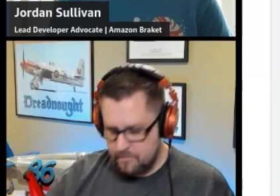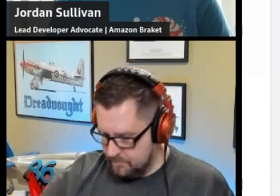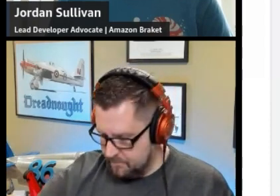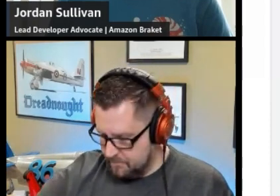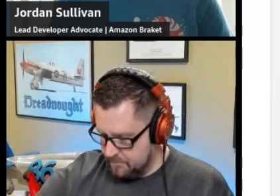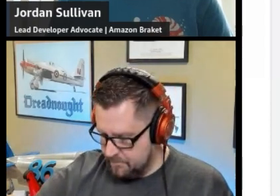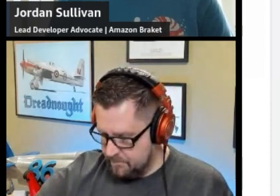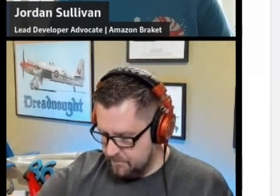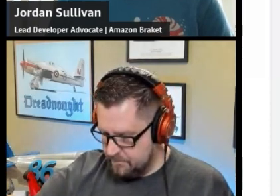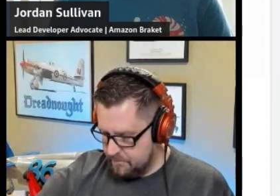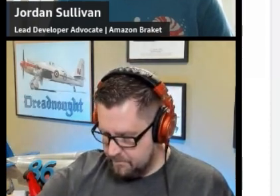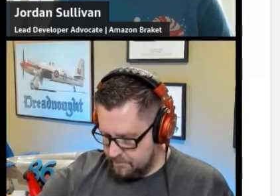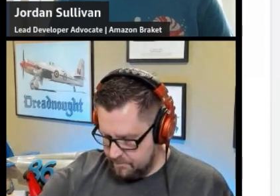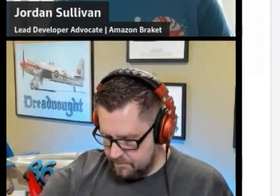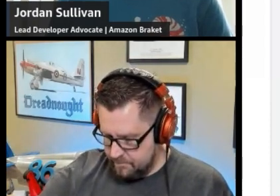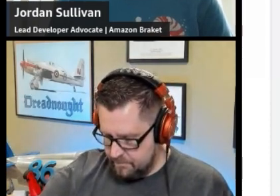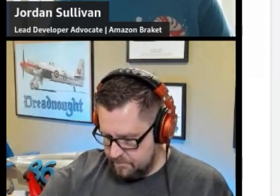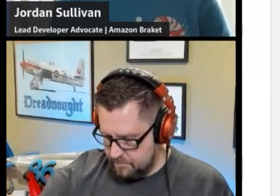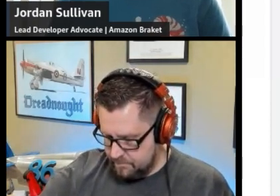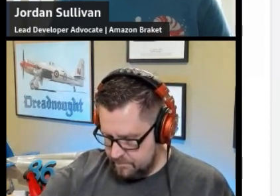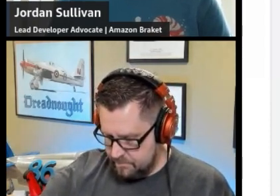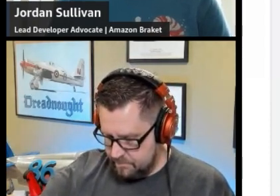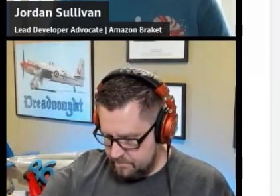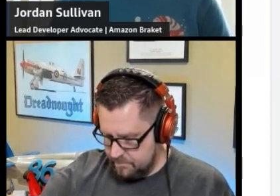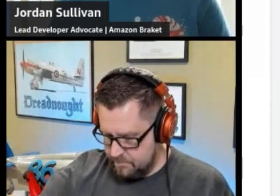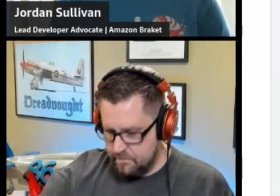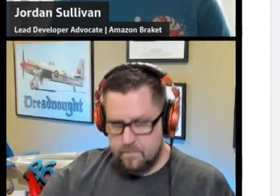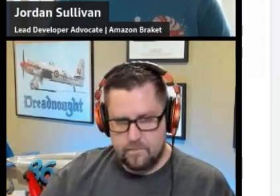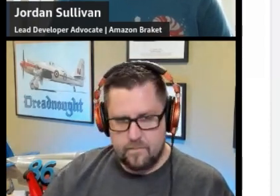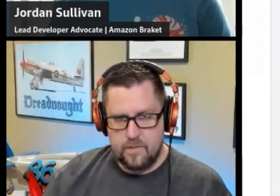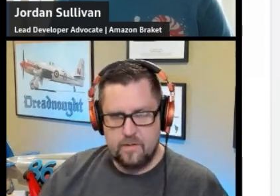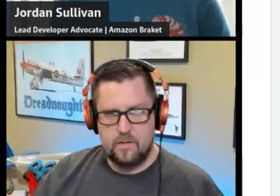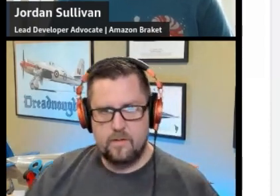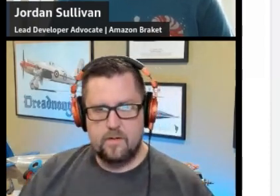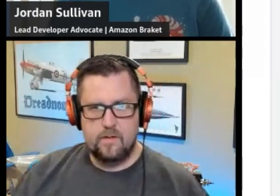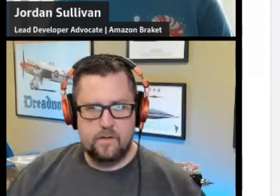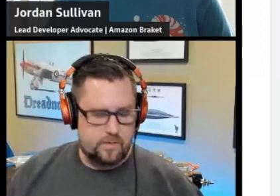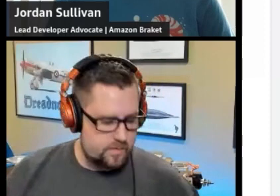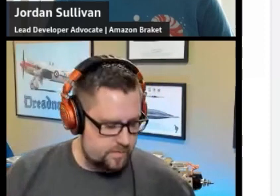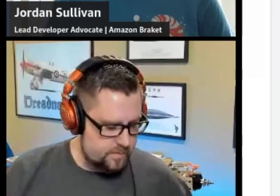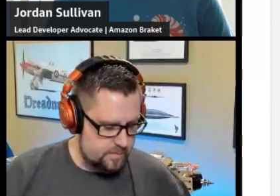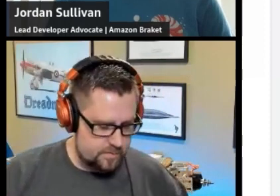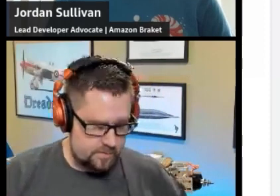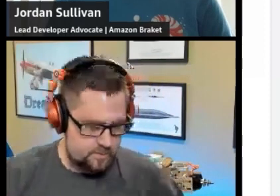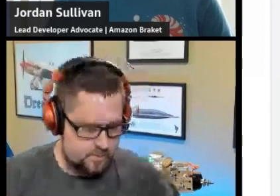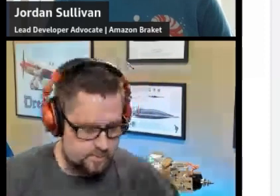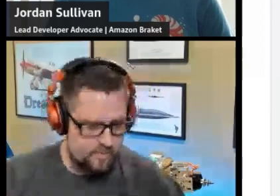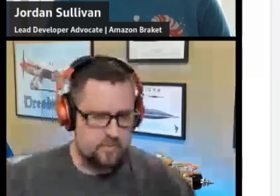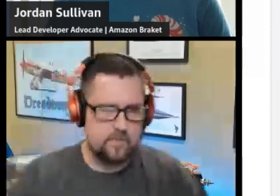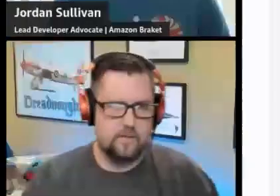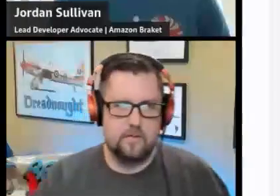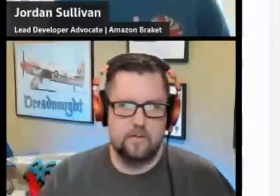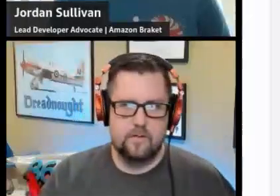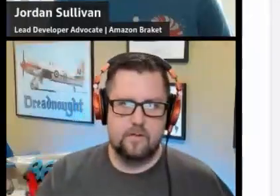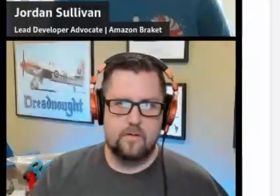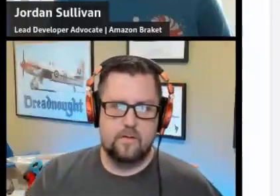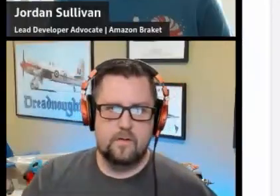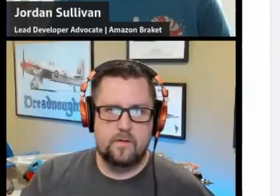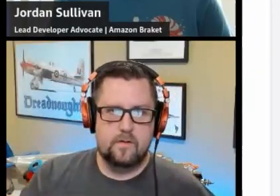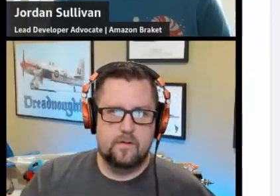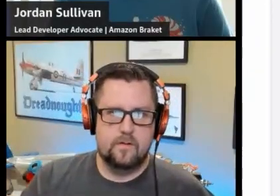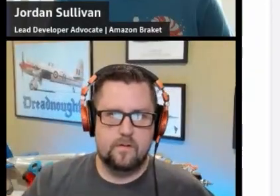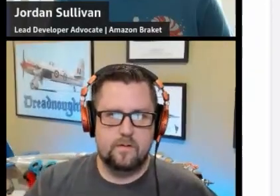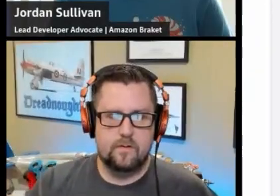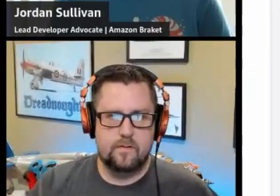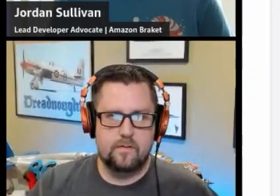about. We can obviously improve this, get better by maybe leveraging some AI, but at the moment it would be AI